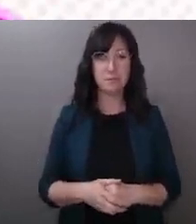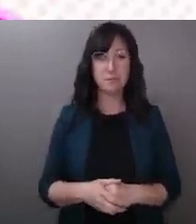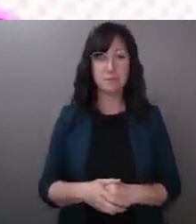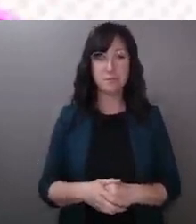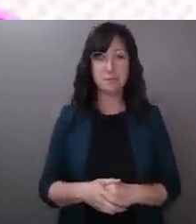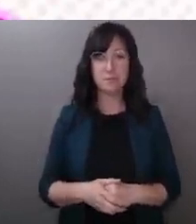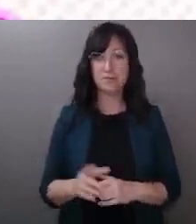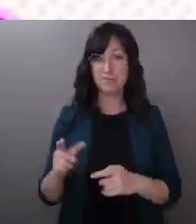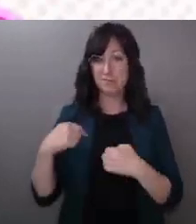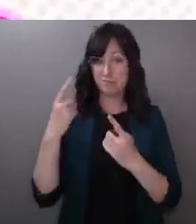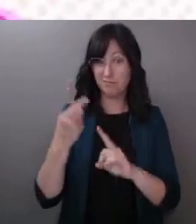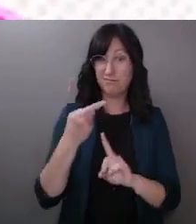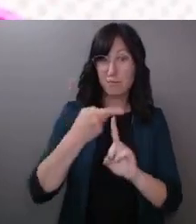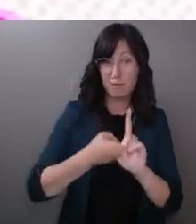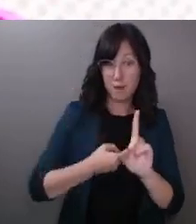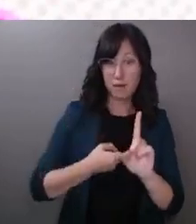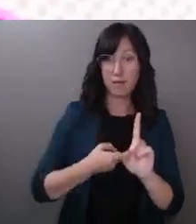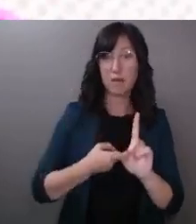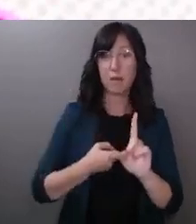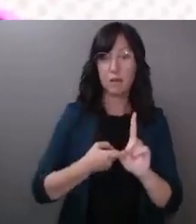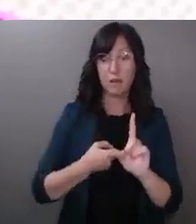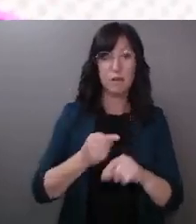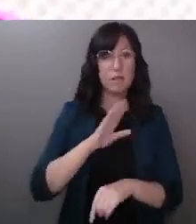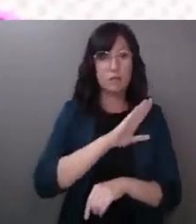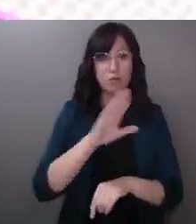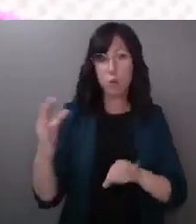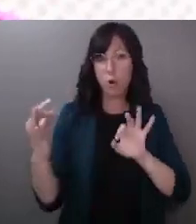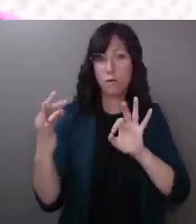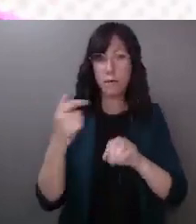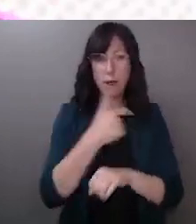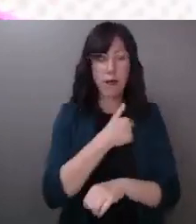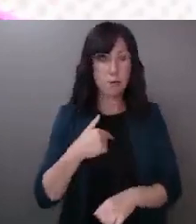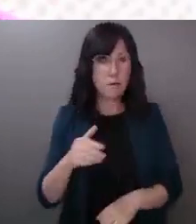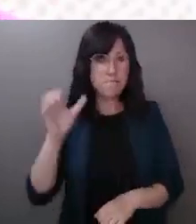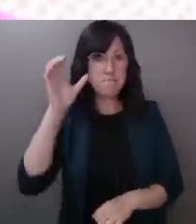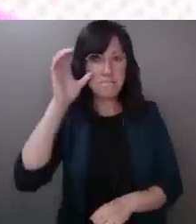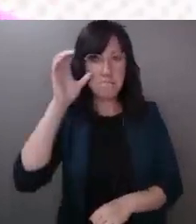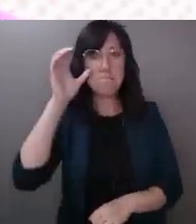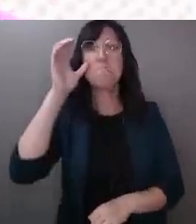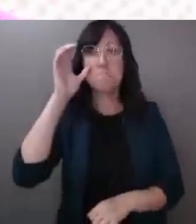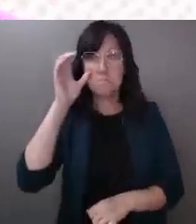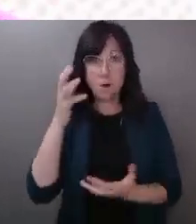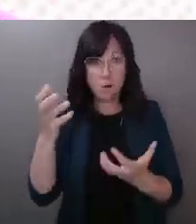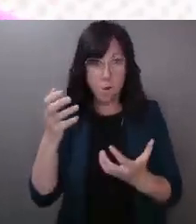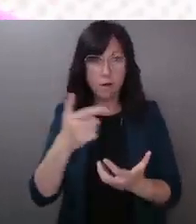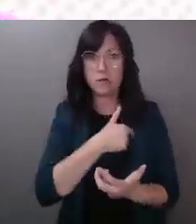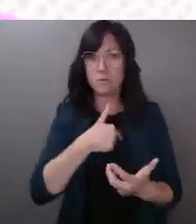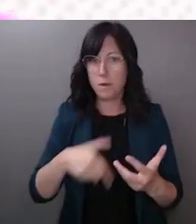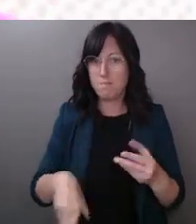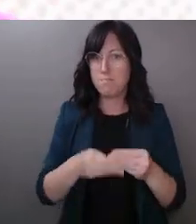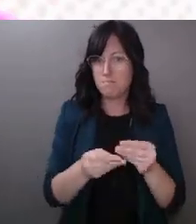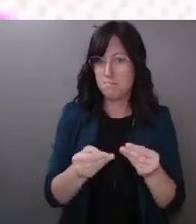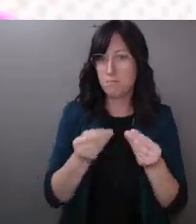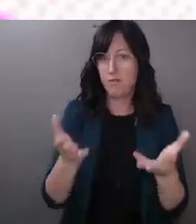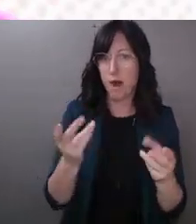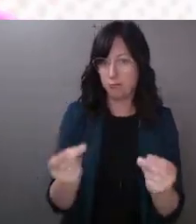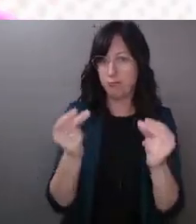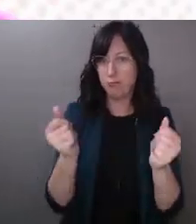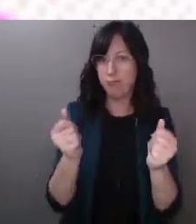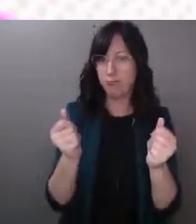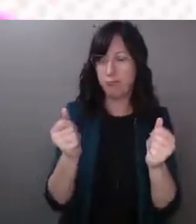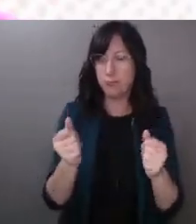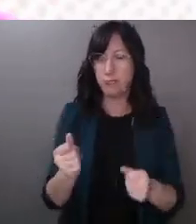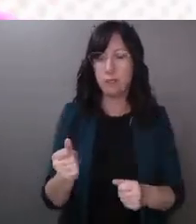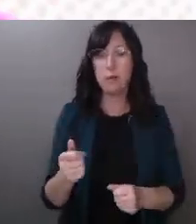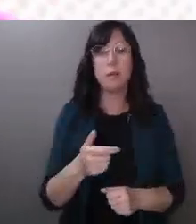Throughout the past month, we have listened to you and have acted quickly to respond to your feedback. We continue